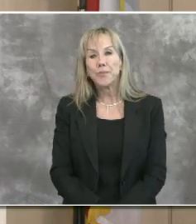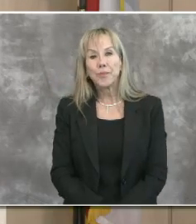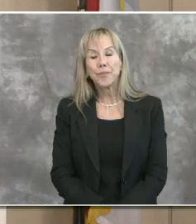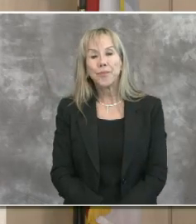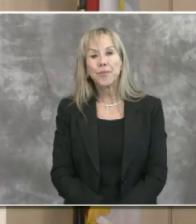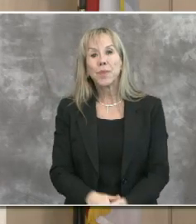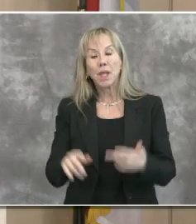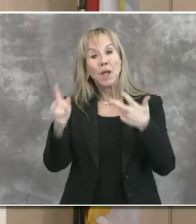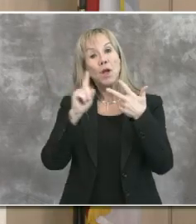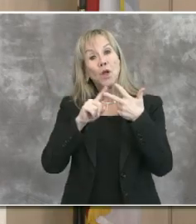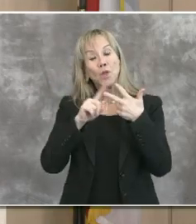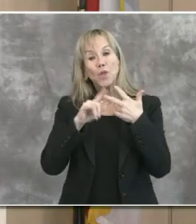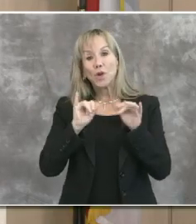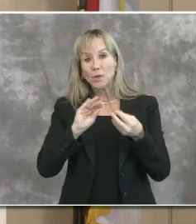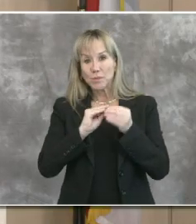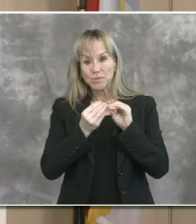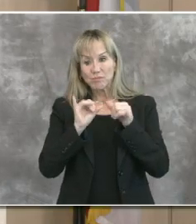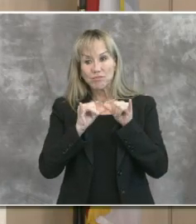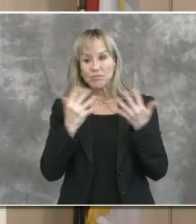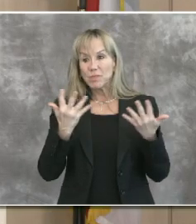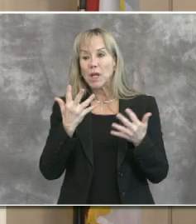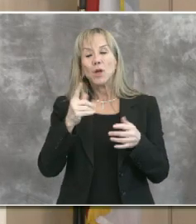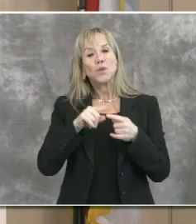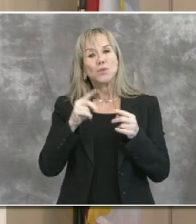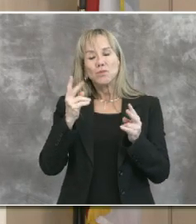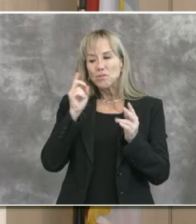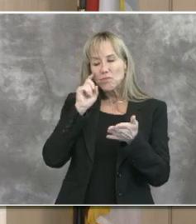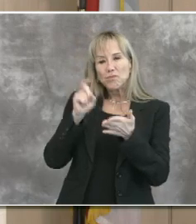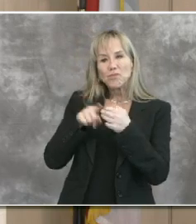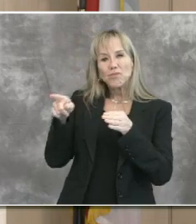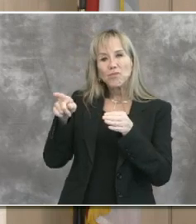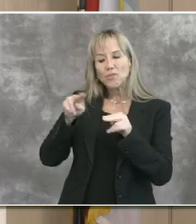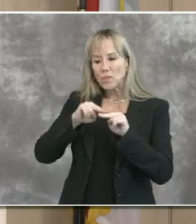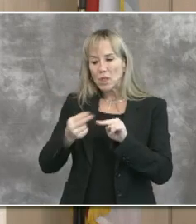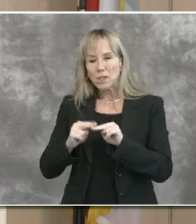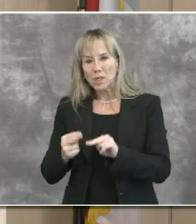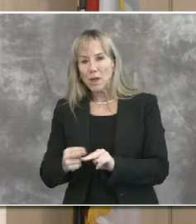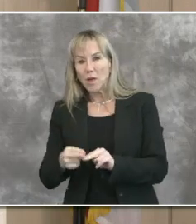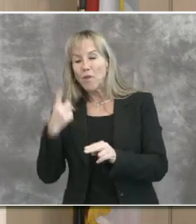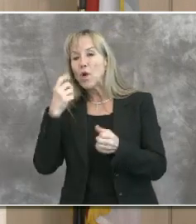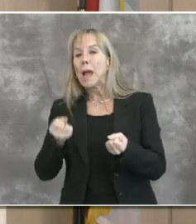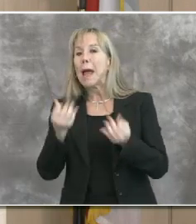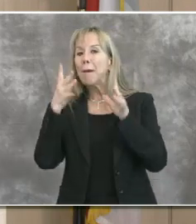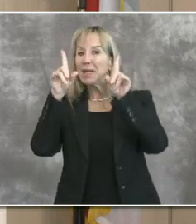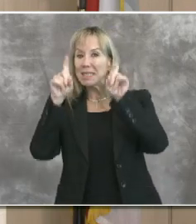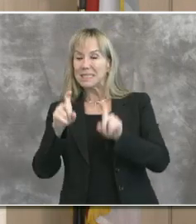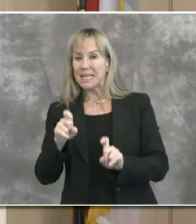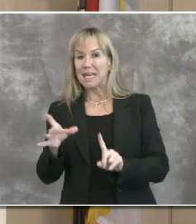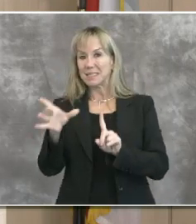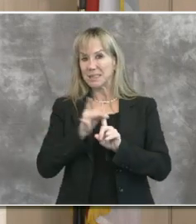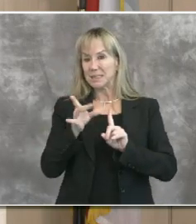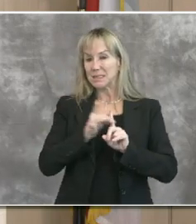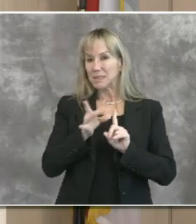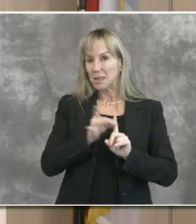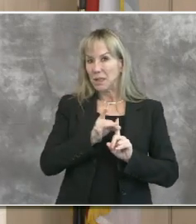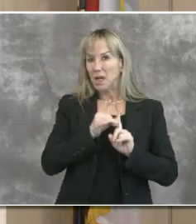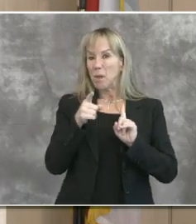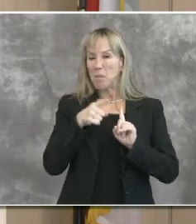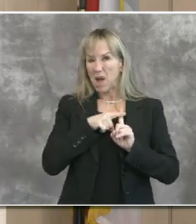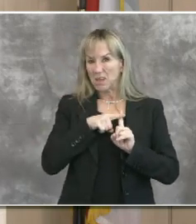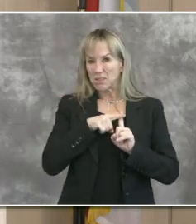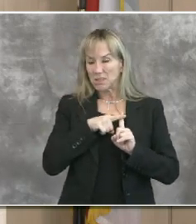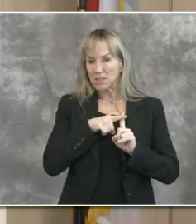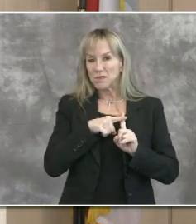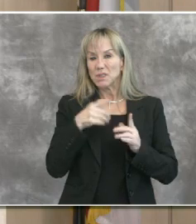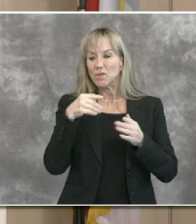The third metric is a downward trajectory for positive tests as a percent of total tests within